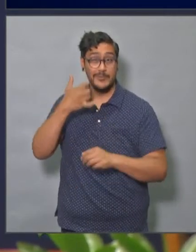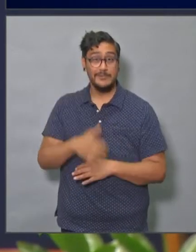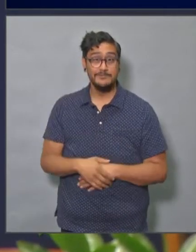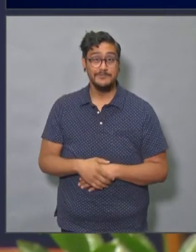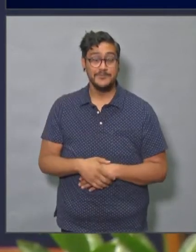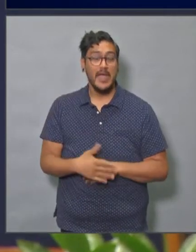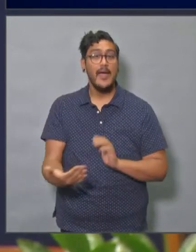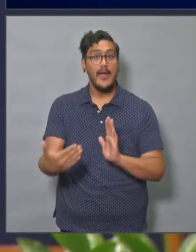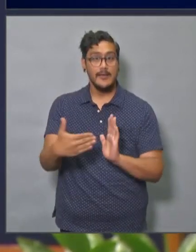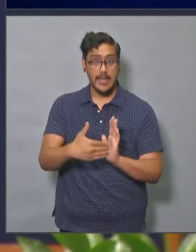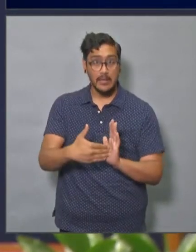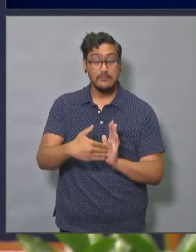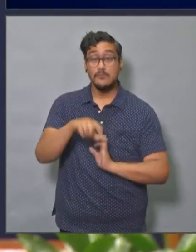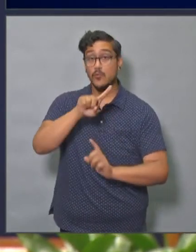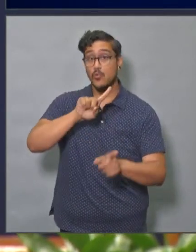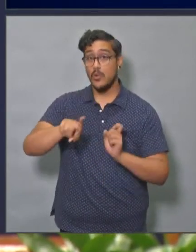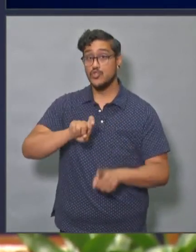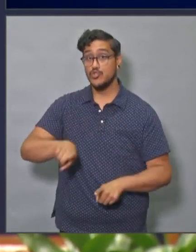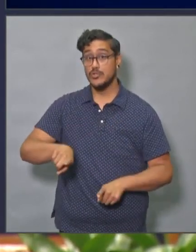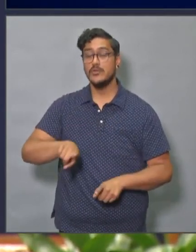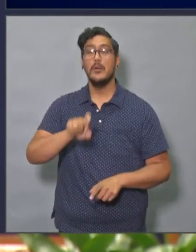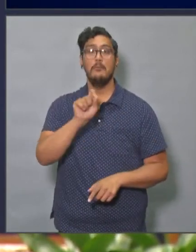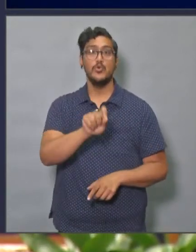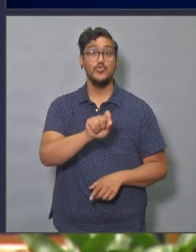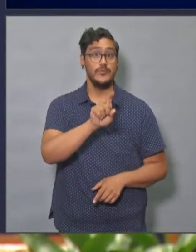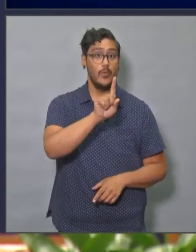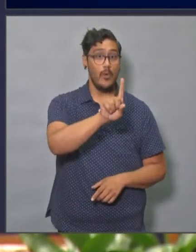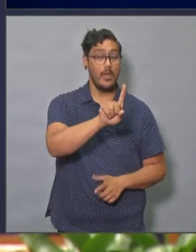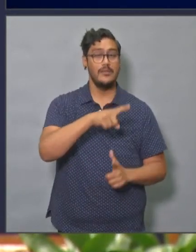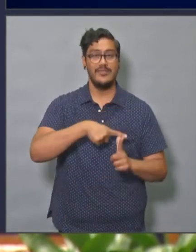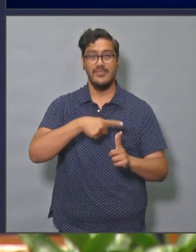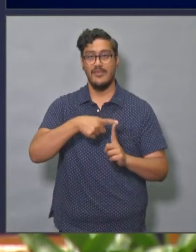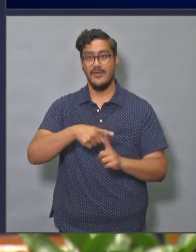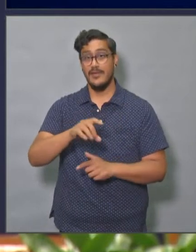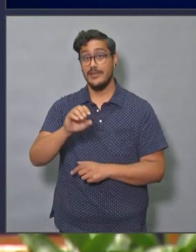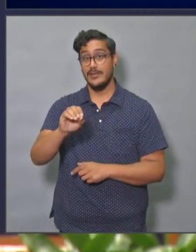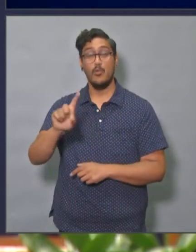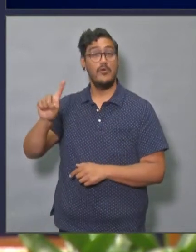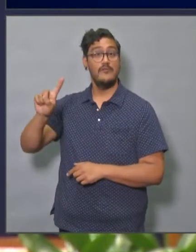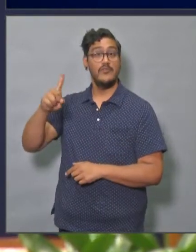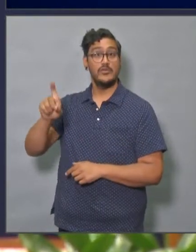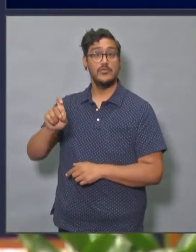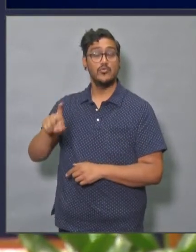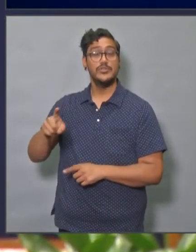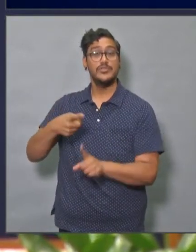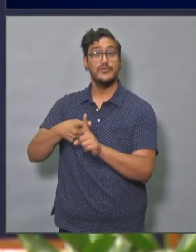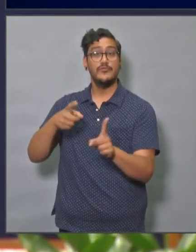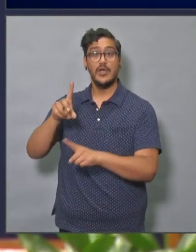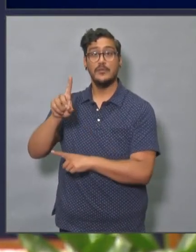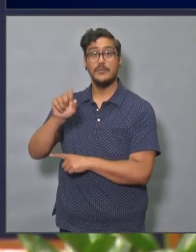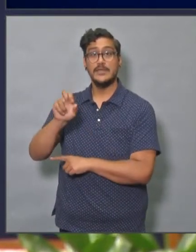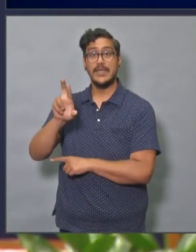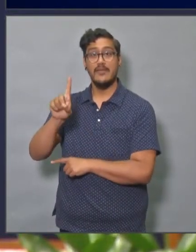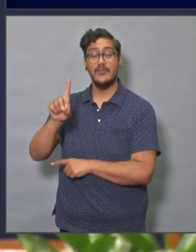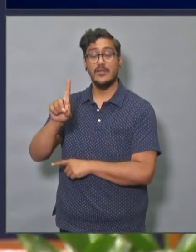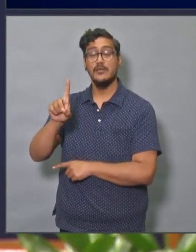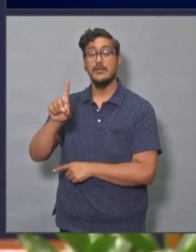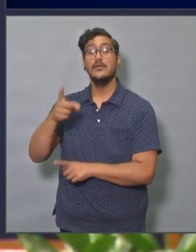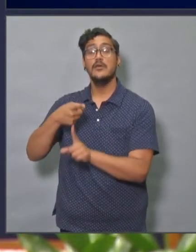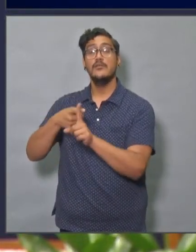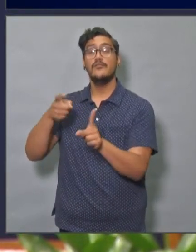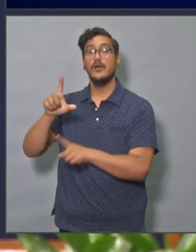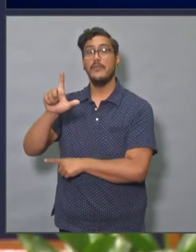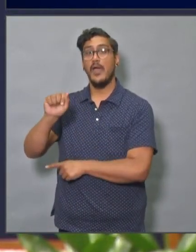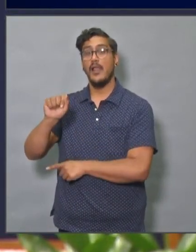Once again, for questions, you may press 1, then 0. Our first question from the line of David Rosenfeld with